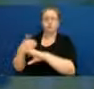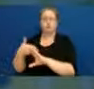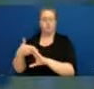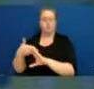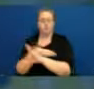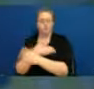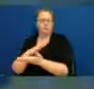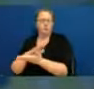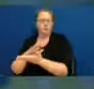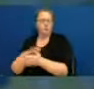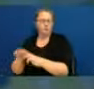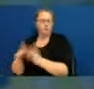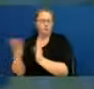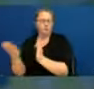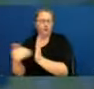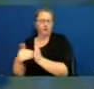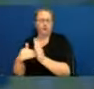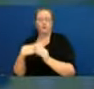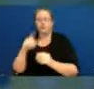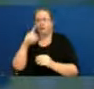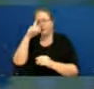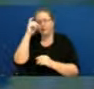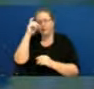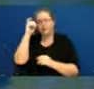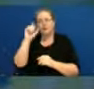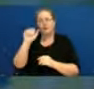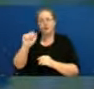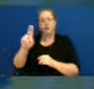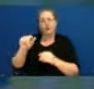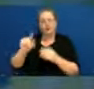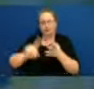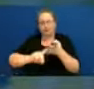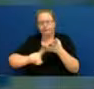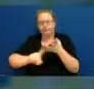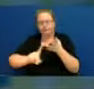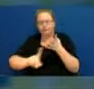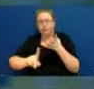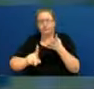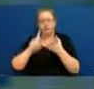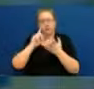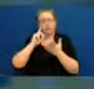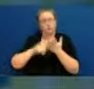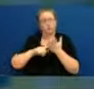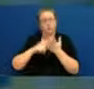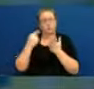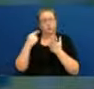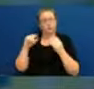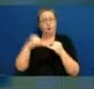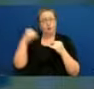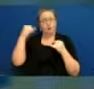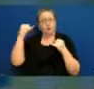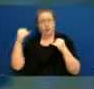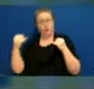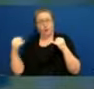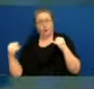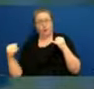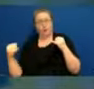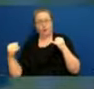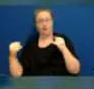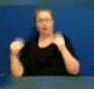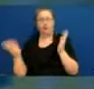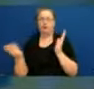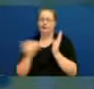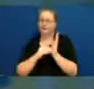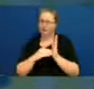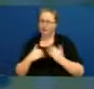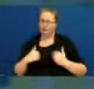focused our activities prior to schools opening in the end of summer. However, recently we started to see